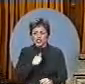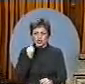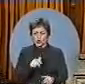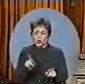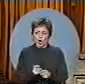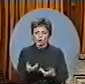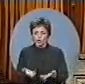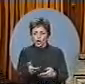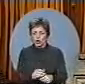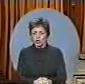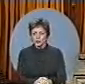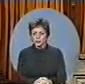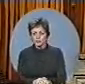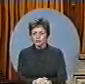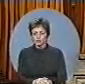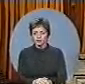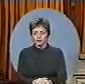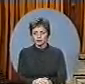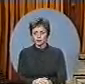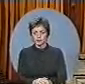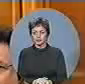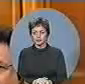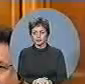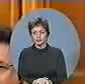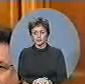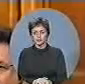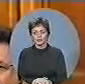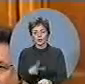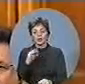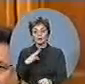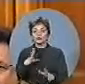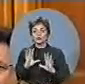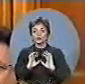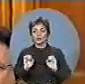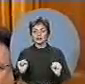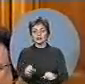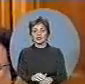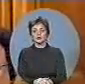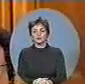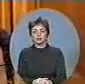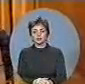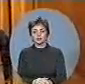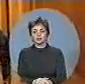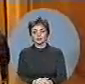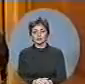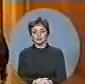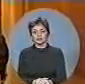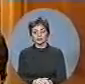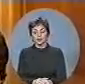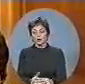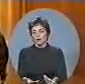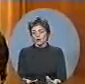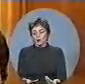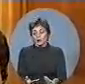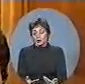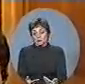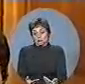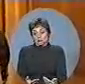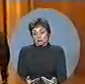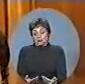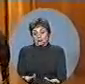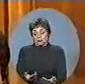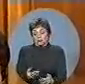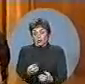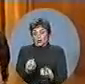The Government House Leader. Mr. Speaker, there can be no less partisan issue in this House than the question of the extension of